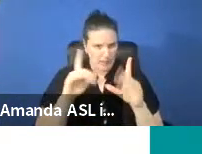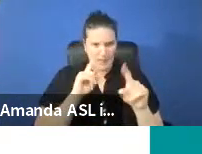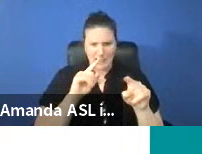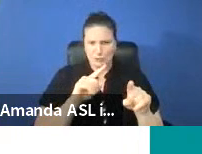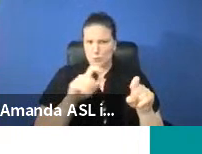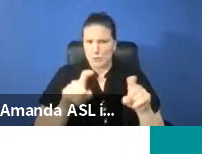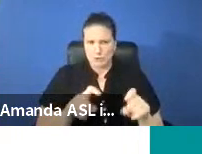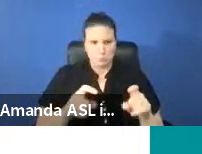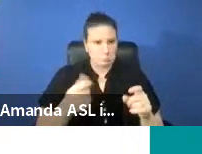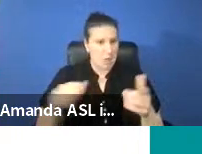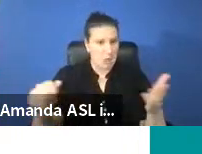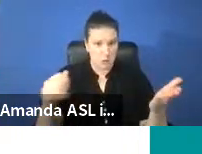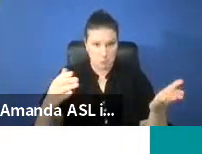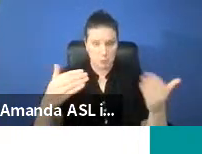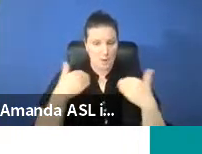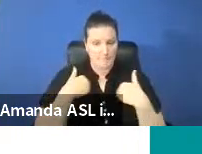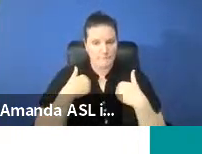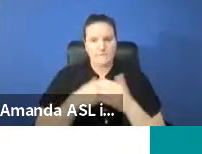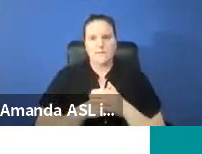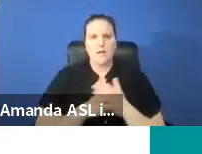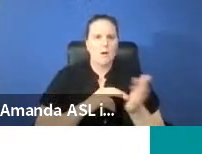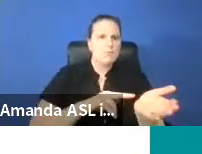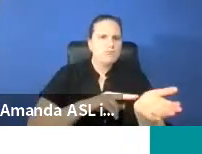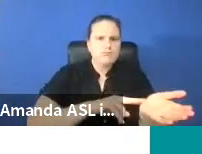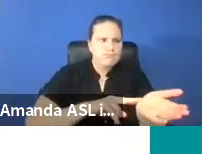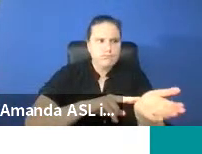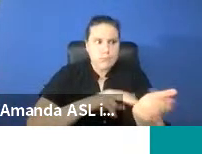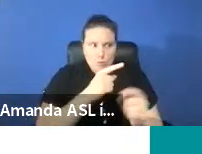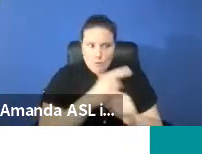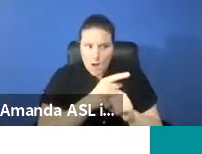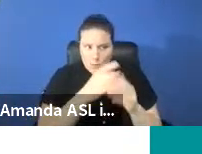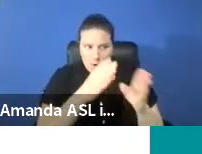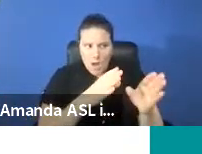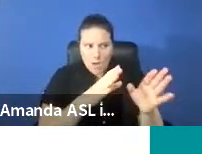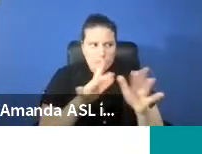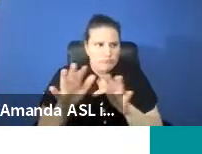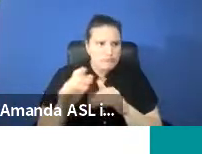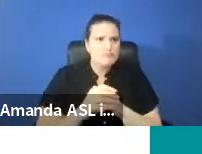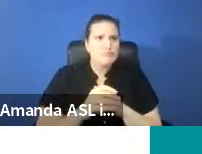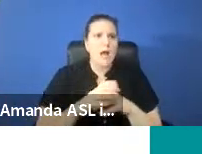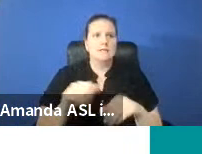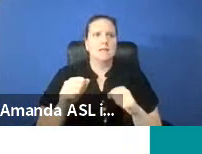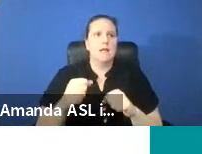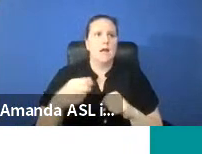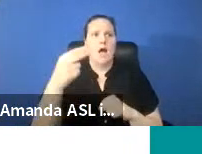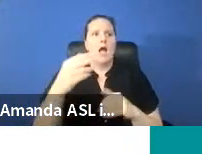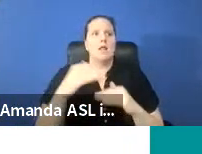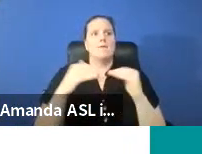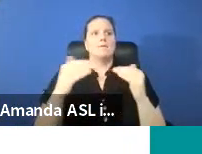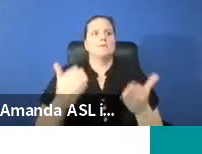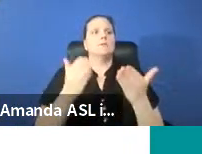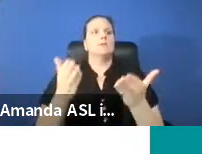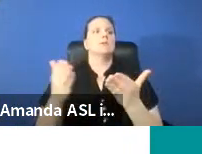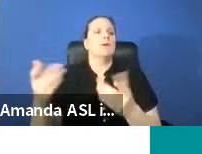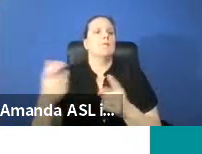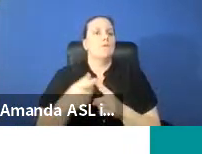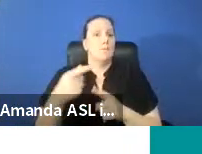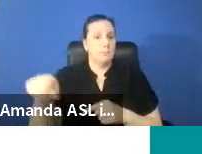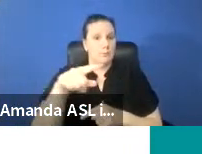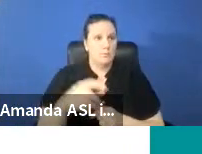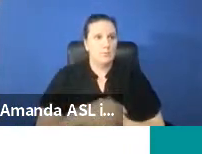may have, get a pulse of whether you think we're going in the right general direction, and take any high-level suggestions from